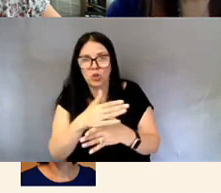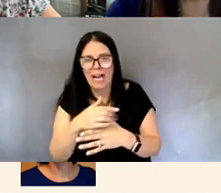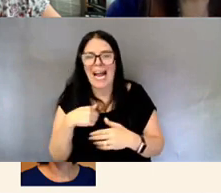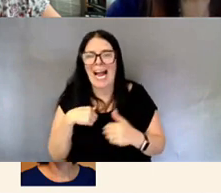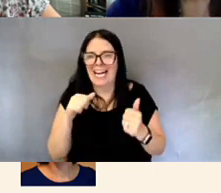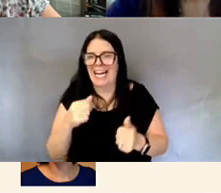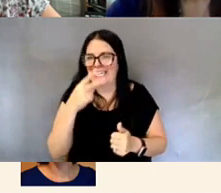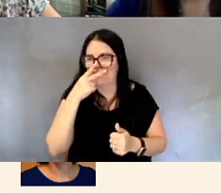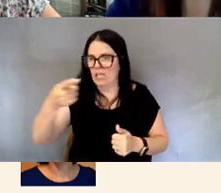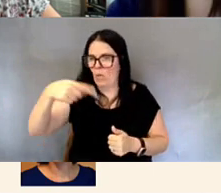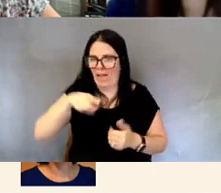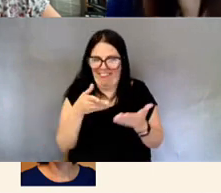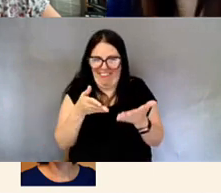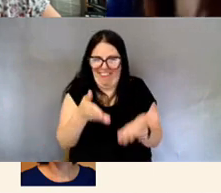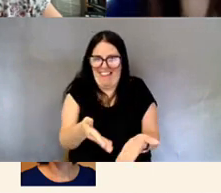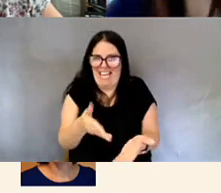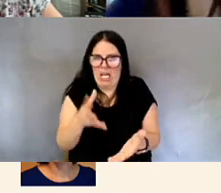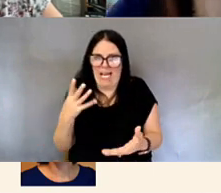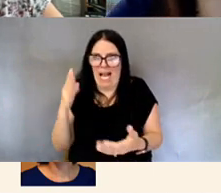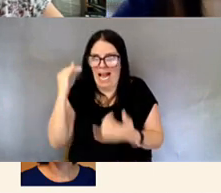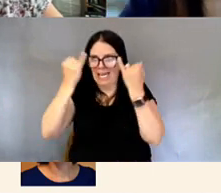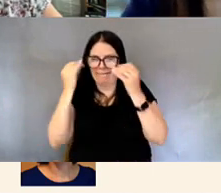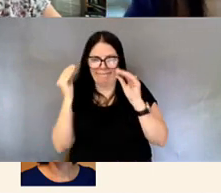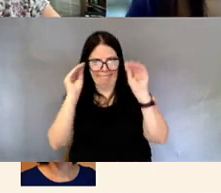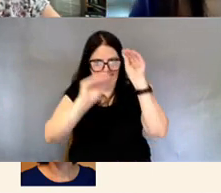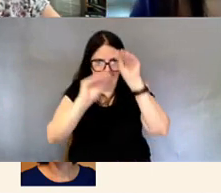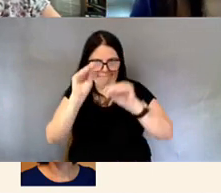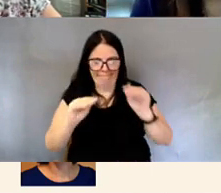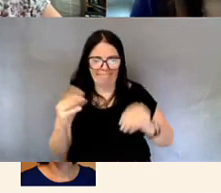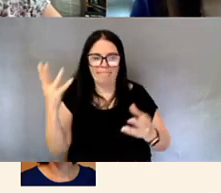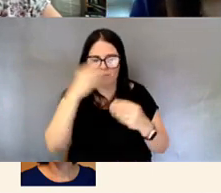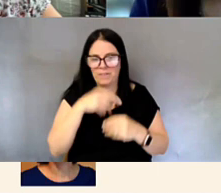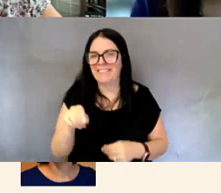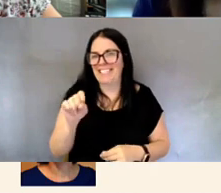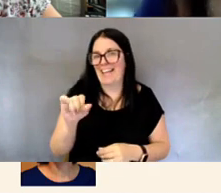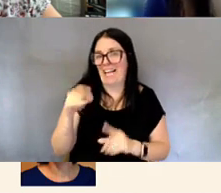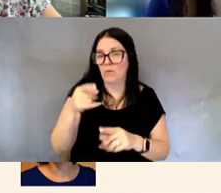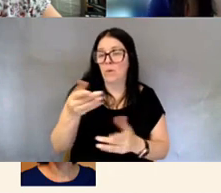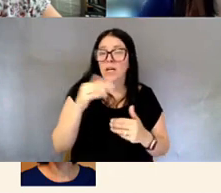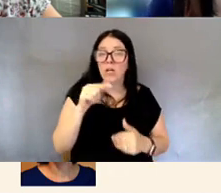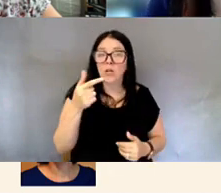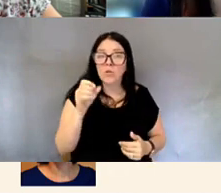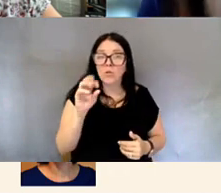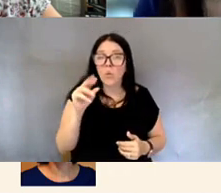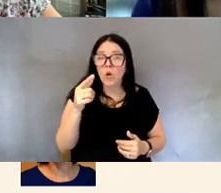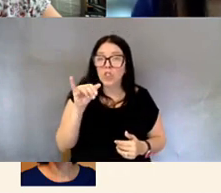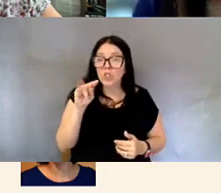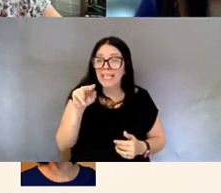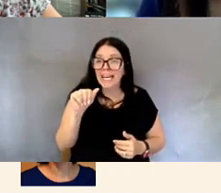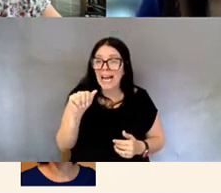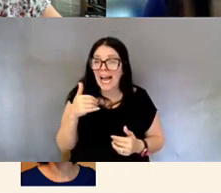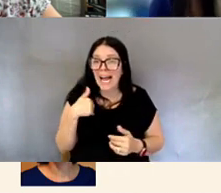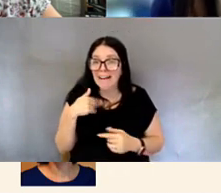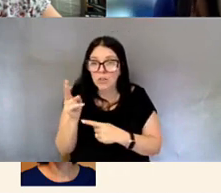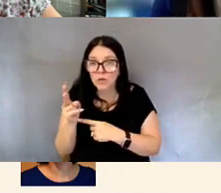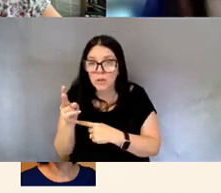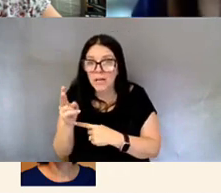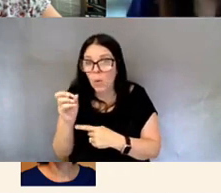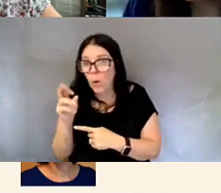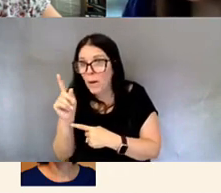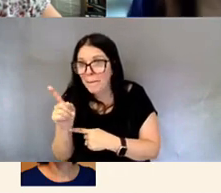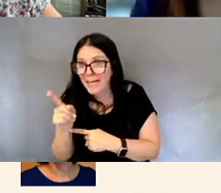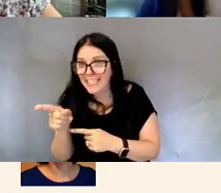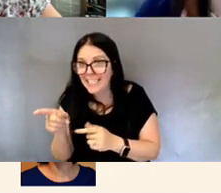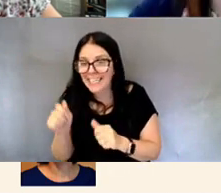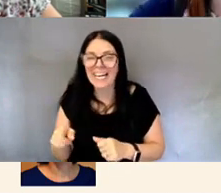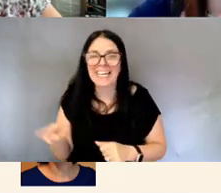us there. Yeah. That's the goal. Georgina, do you have 2 minutes you could, or a minute? Yeah,